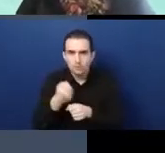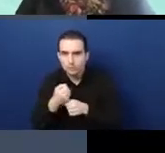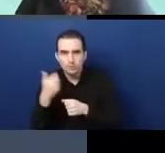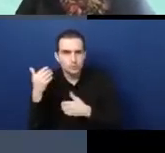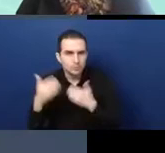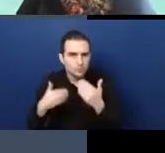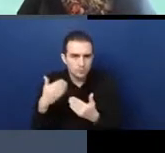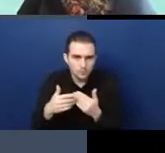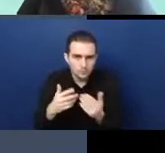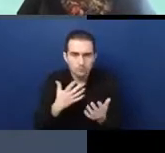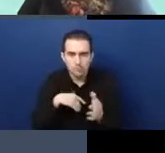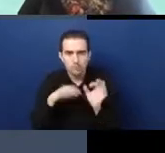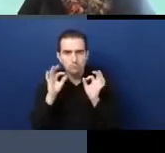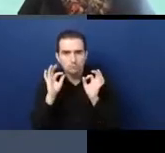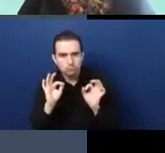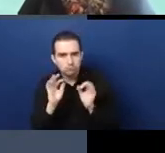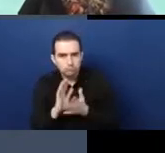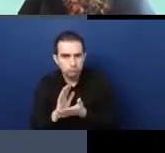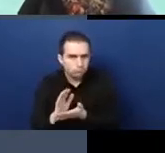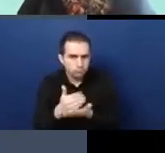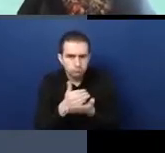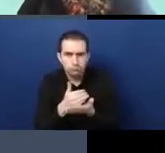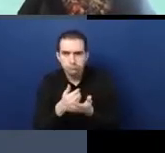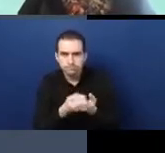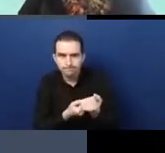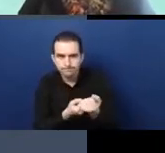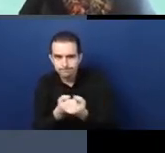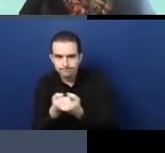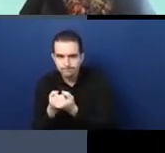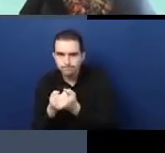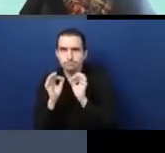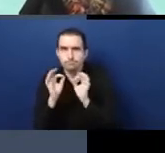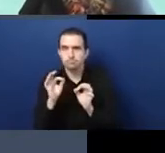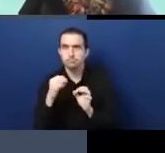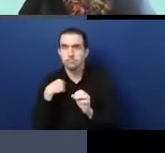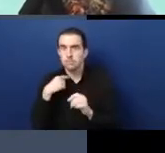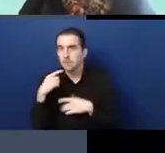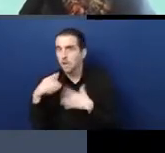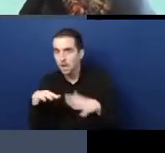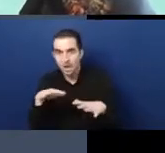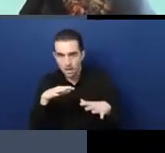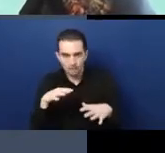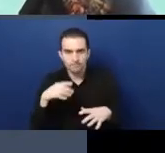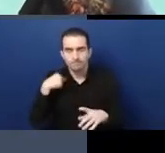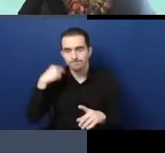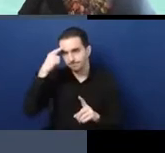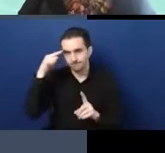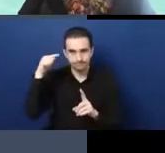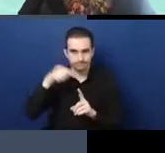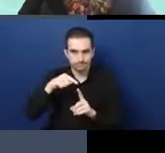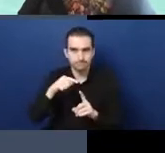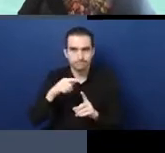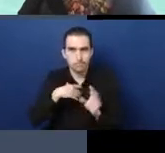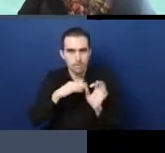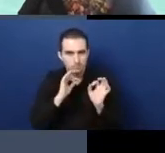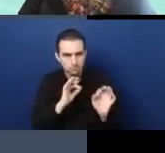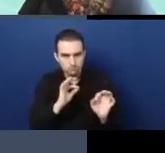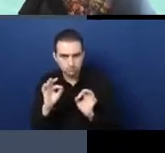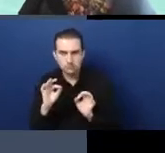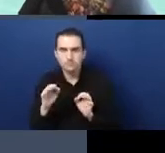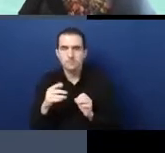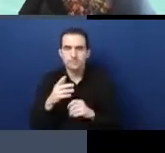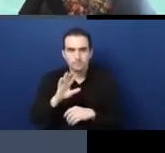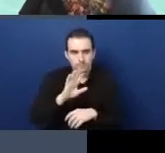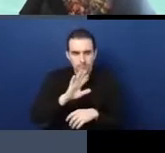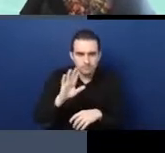into practice and, you know, the vulnerable groups that you work with. And, you know, you've shared